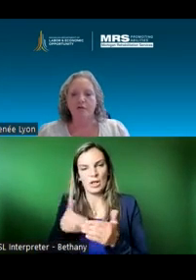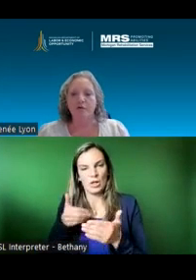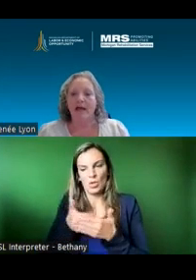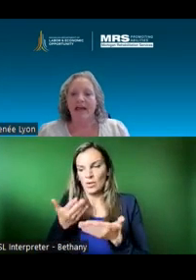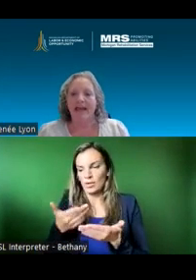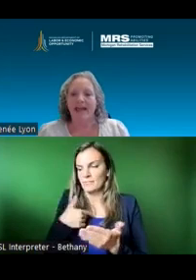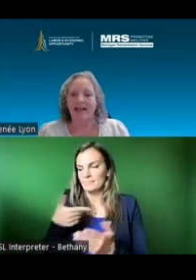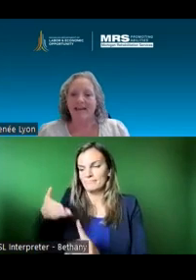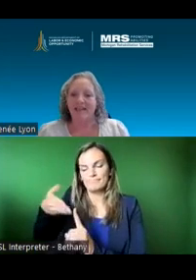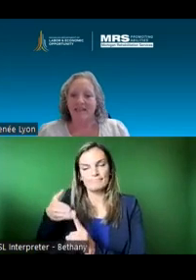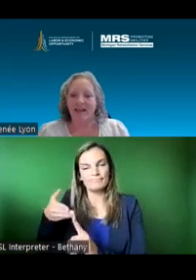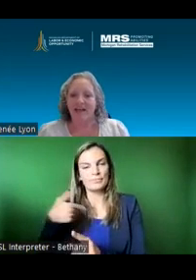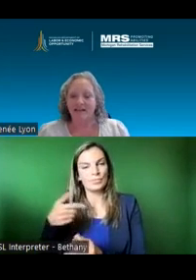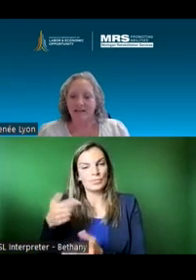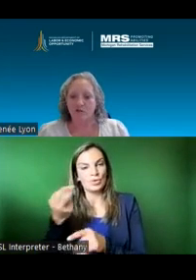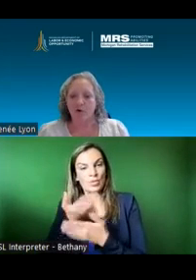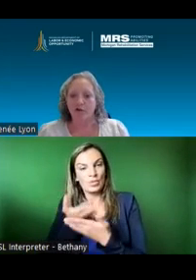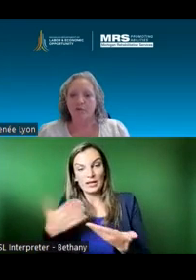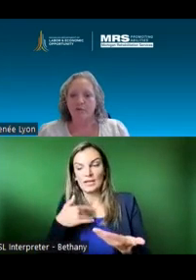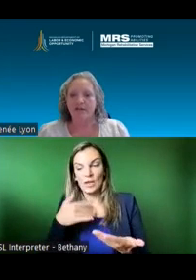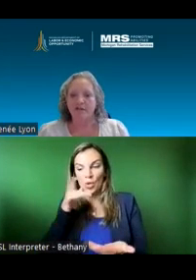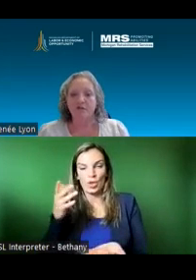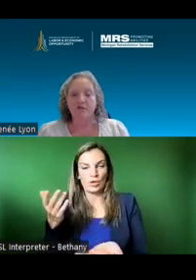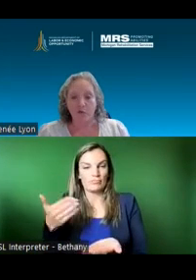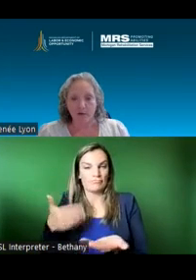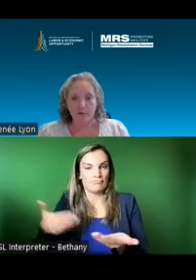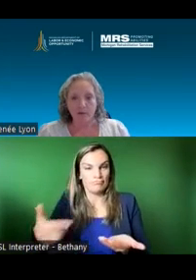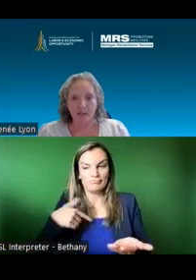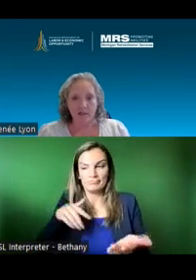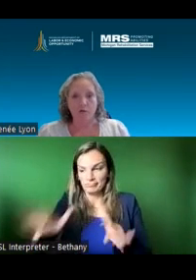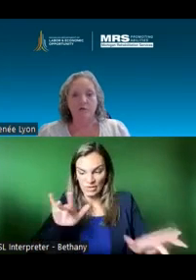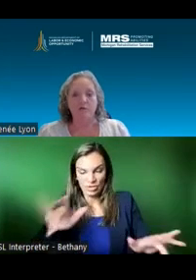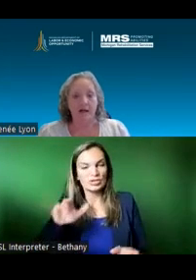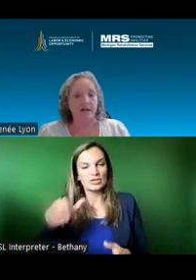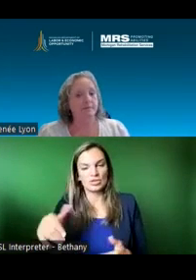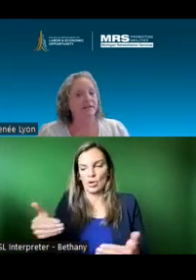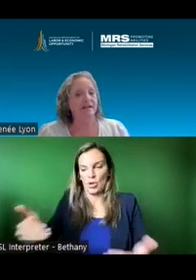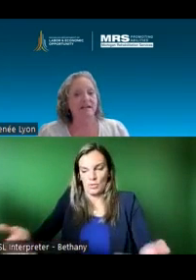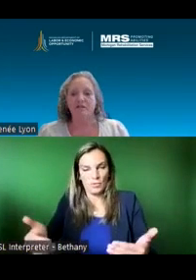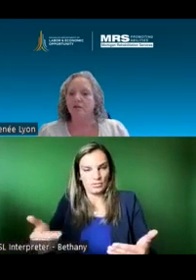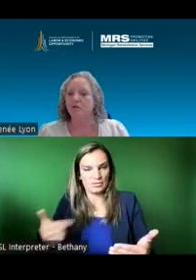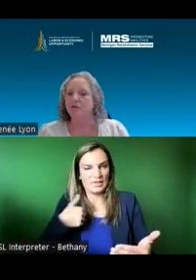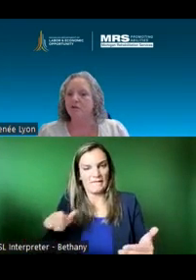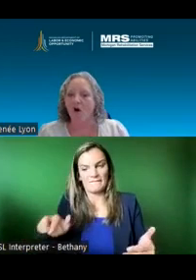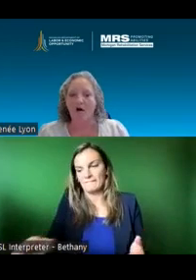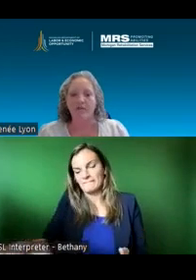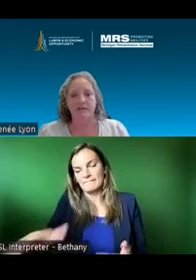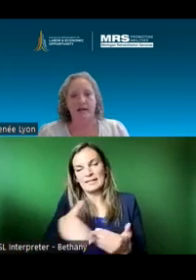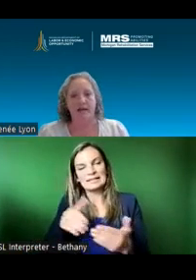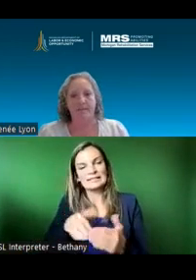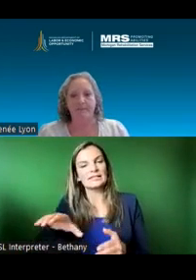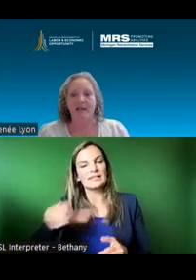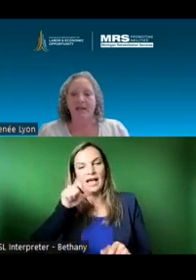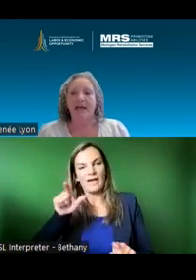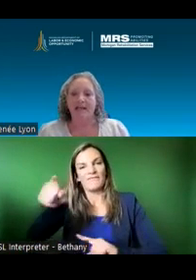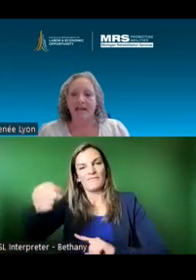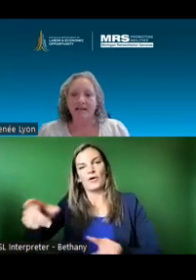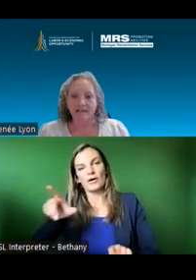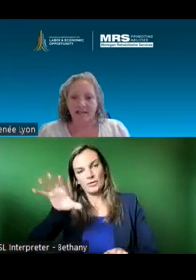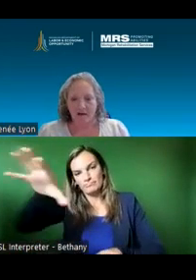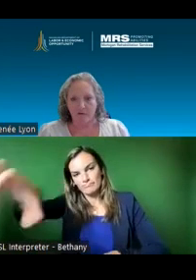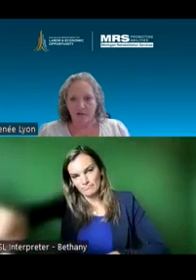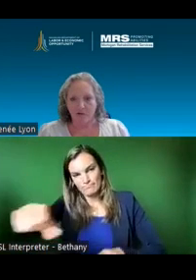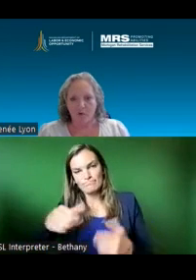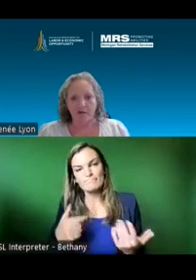to you, and that is where you place your frequently used items, the things you use all the time.